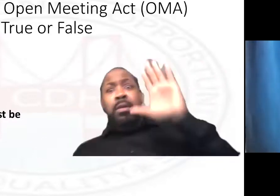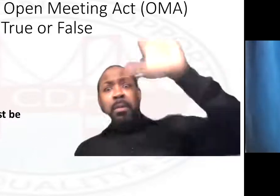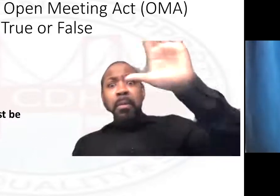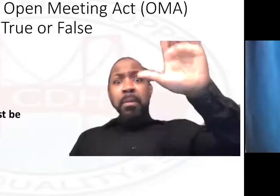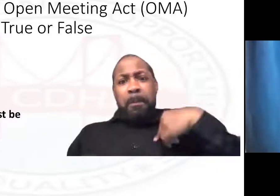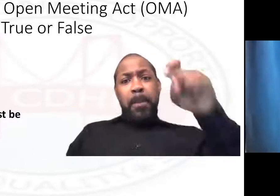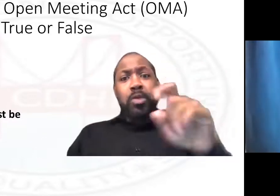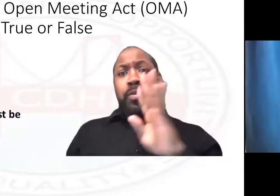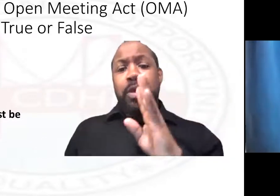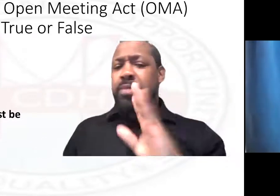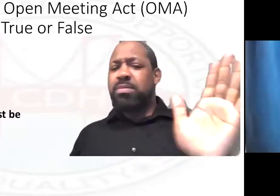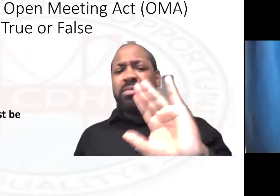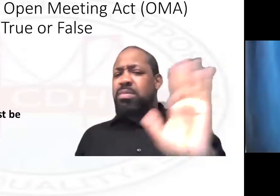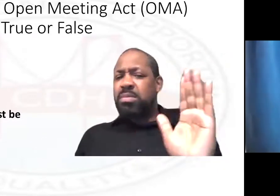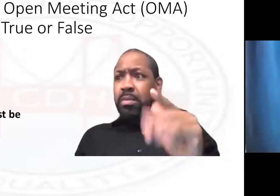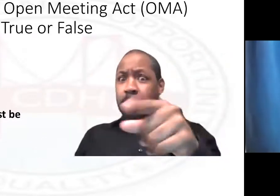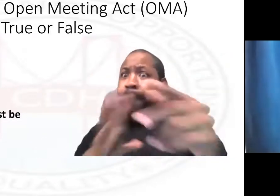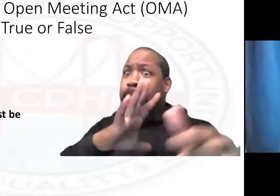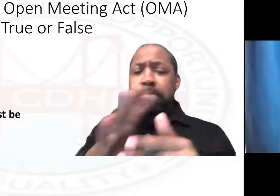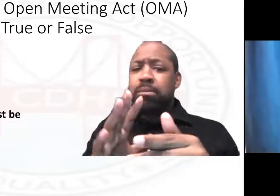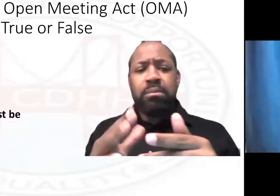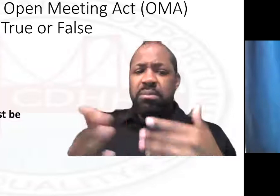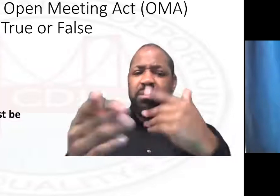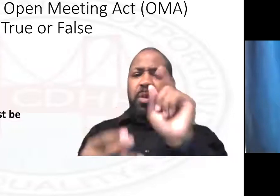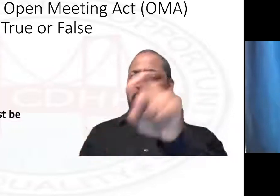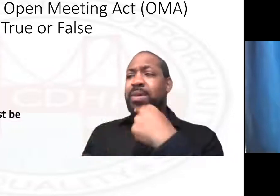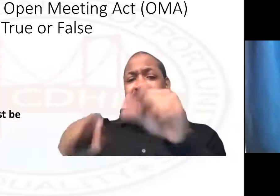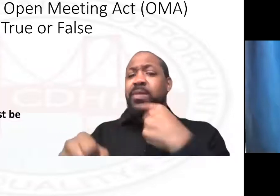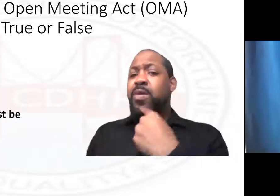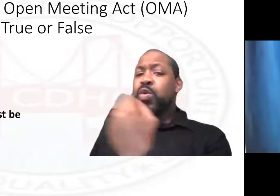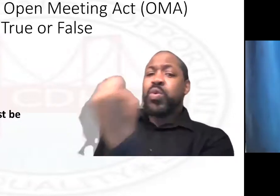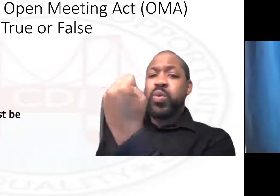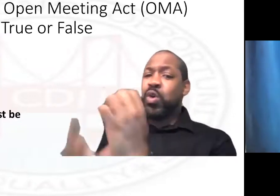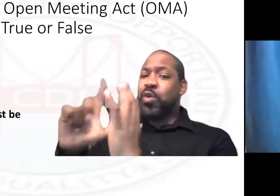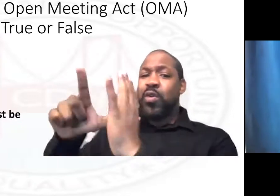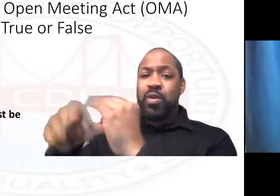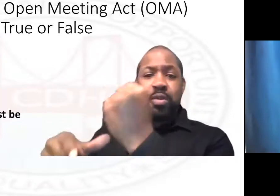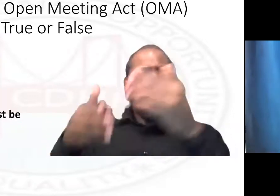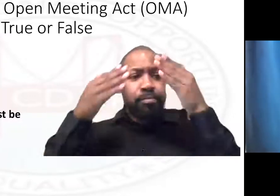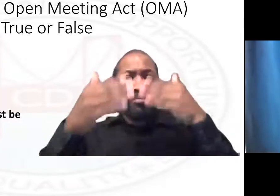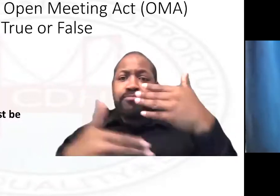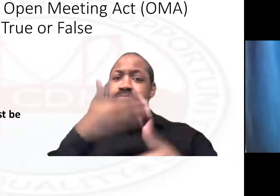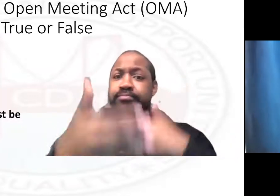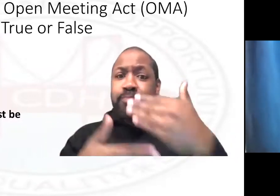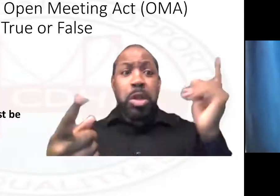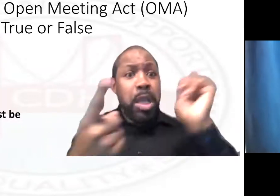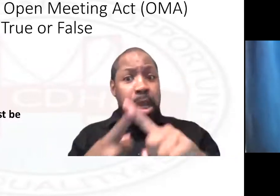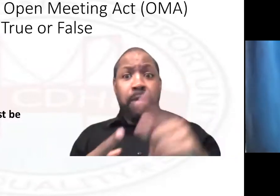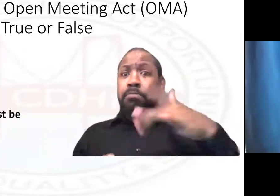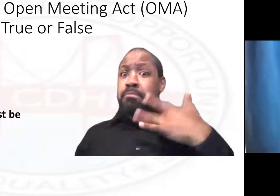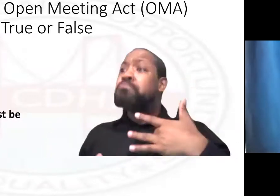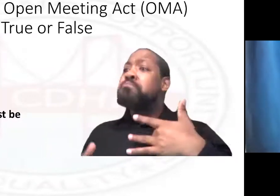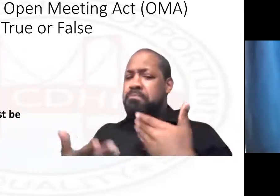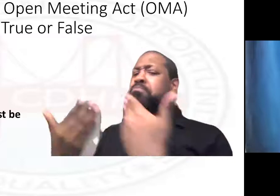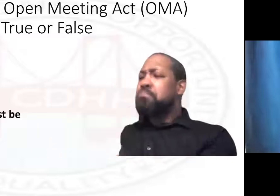And after that part of public comment, the audience is not required to speak. They can hold their comment